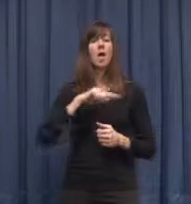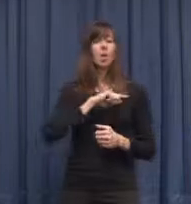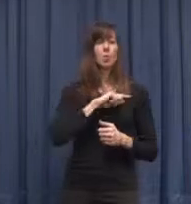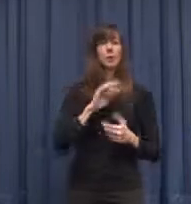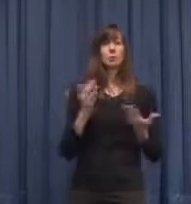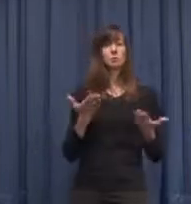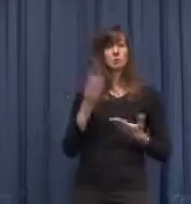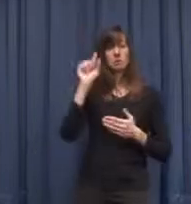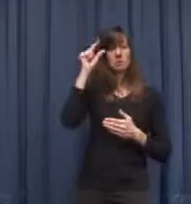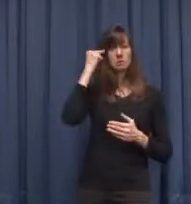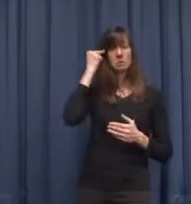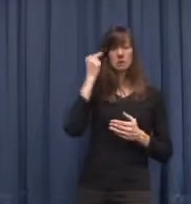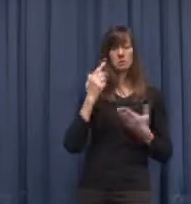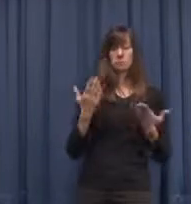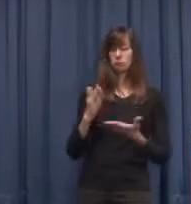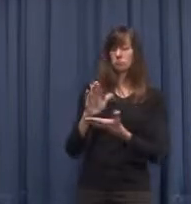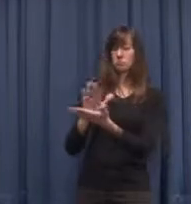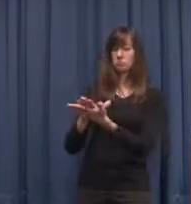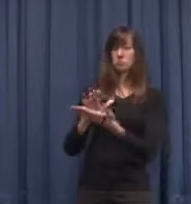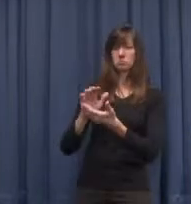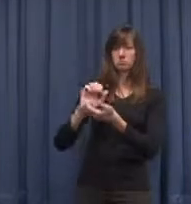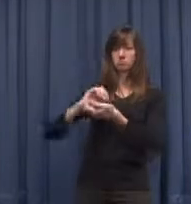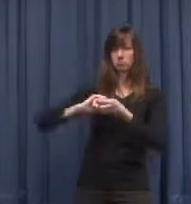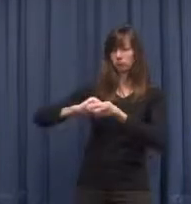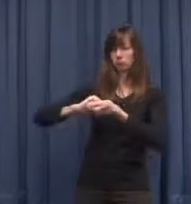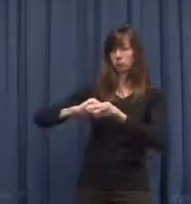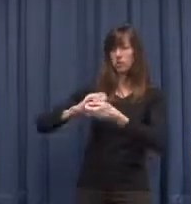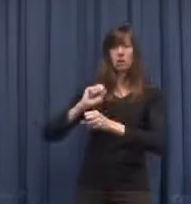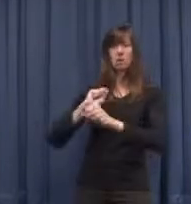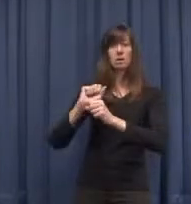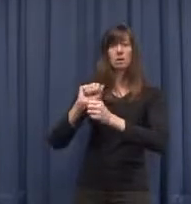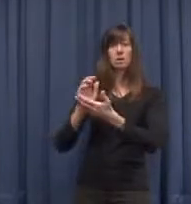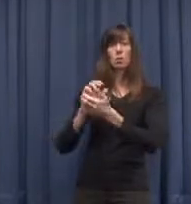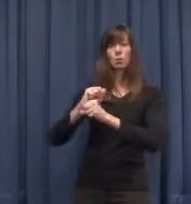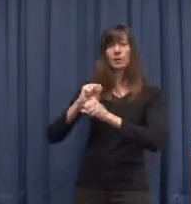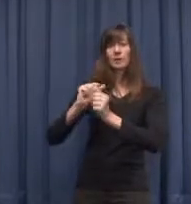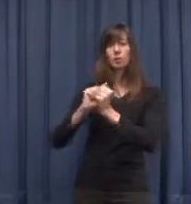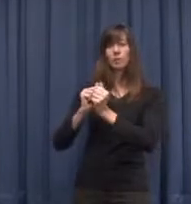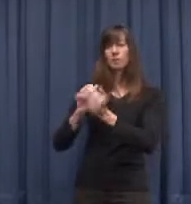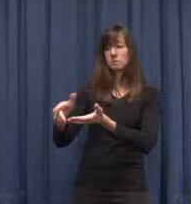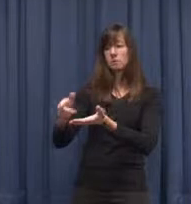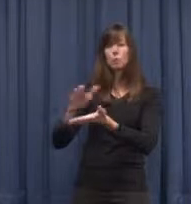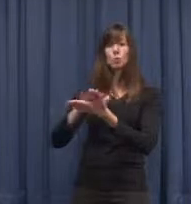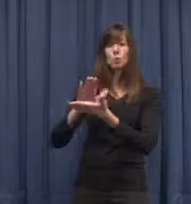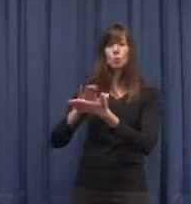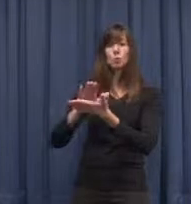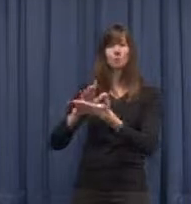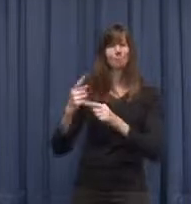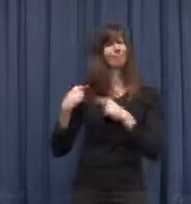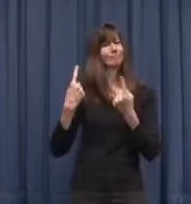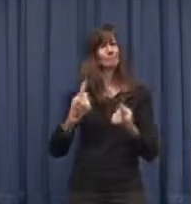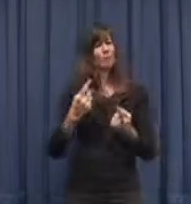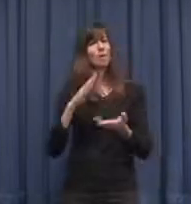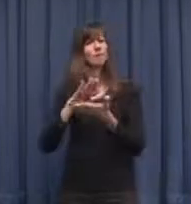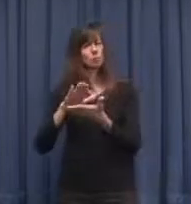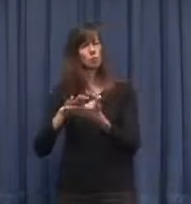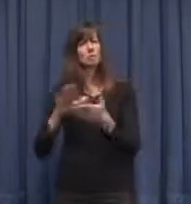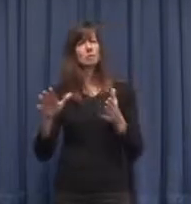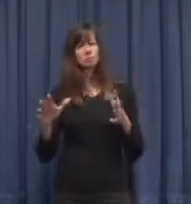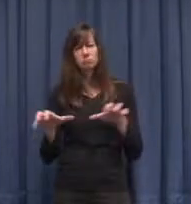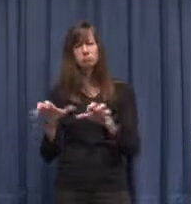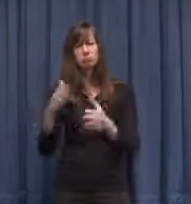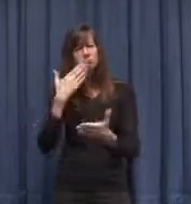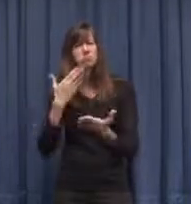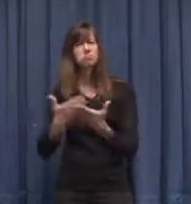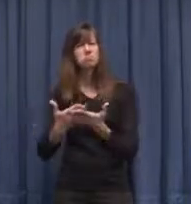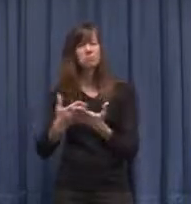the questions, the Q&A. But our schools are actually doing really well, and the infection rates in our